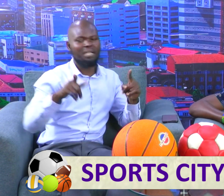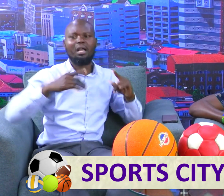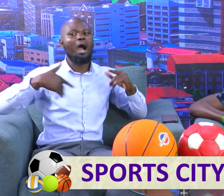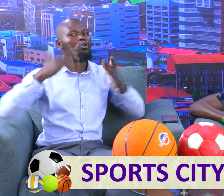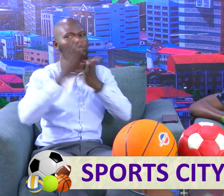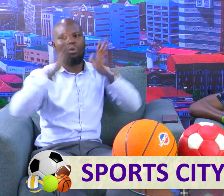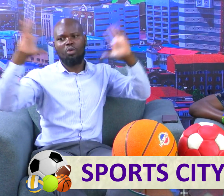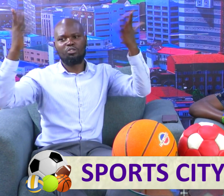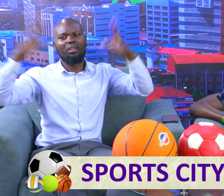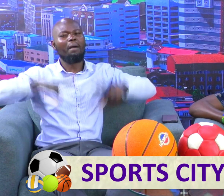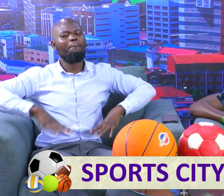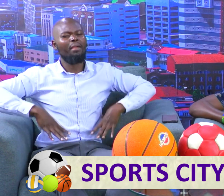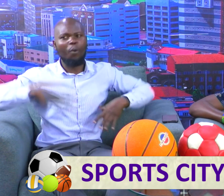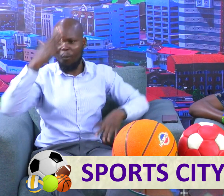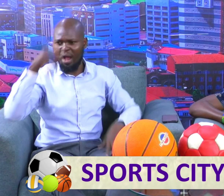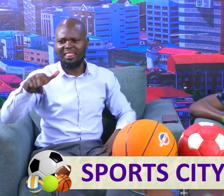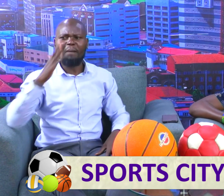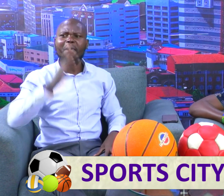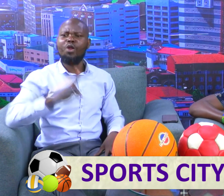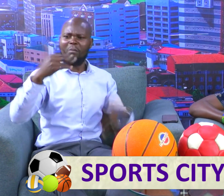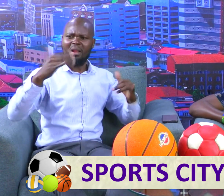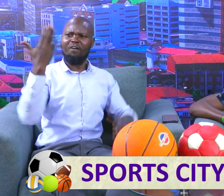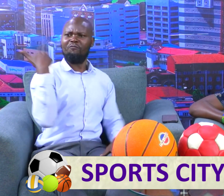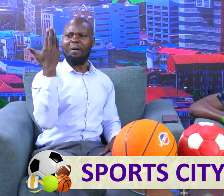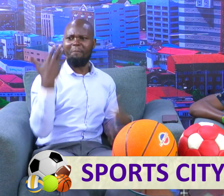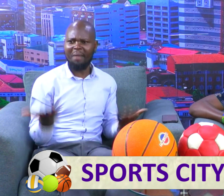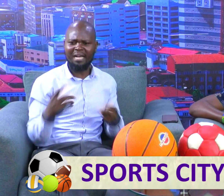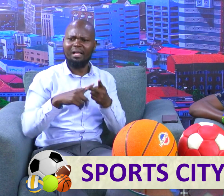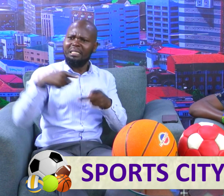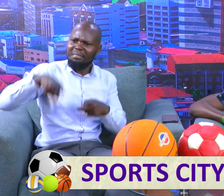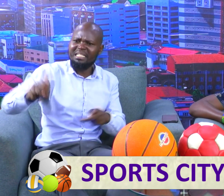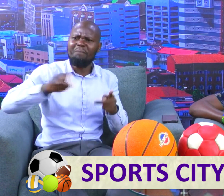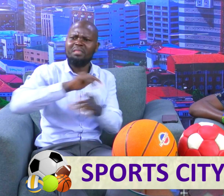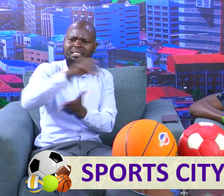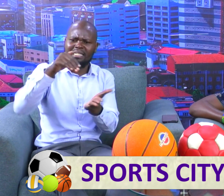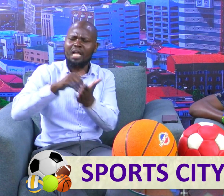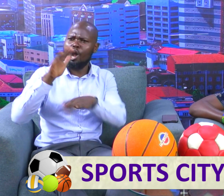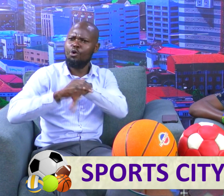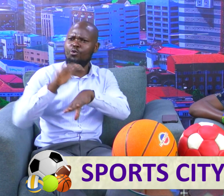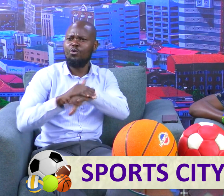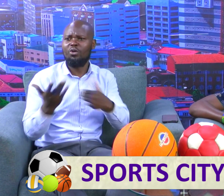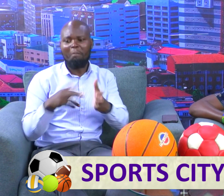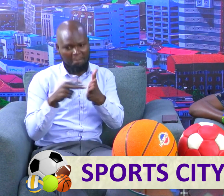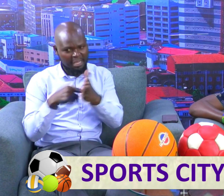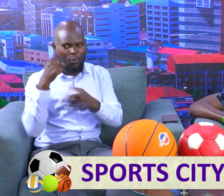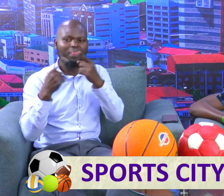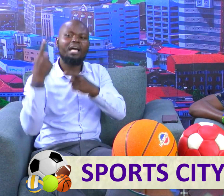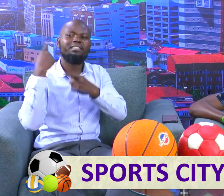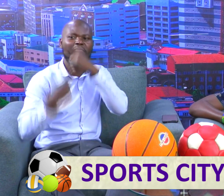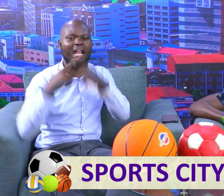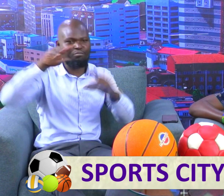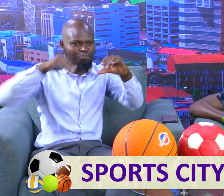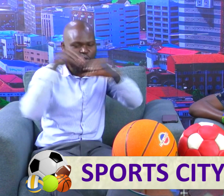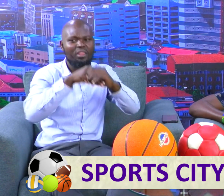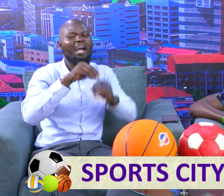I think a coach from Manu has moved to their team. Okay. So I feel he's going to work